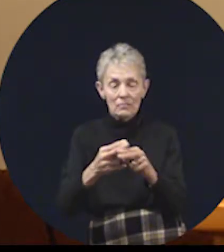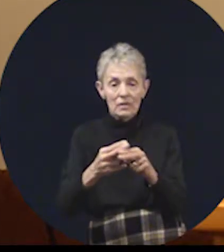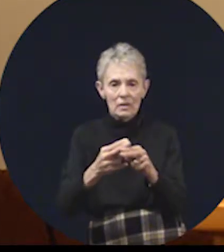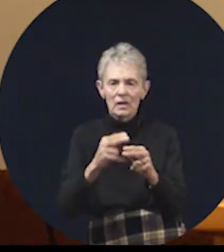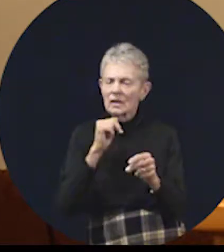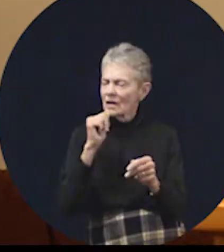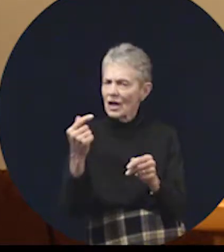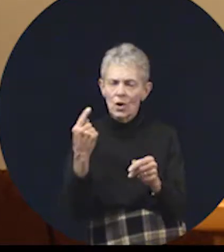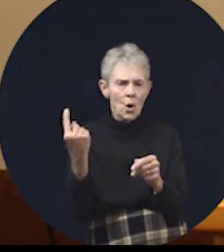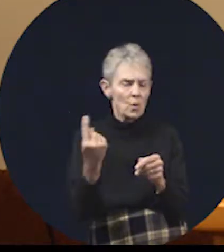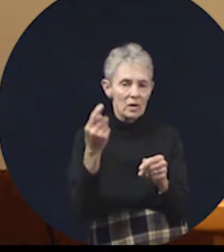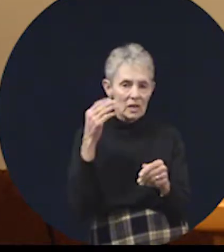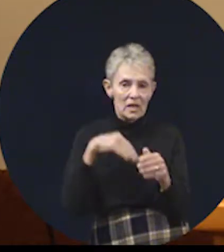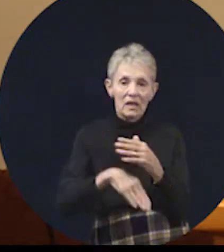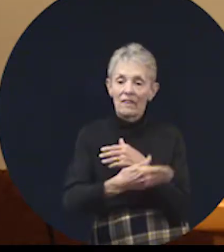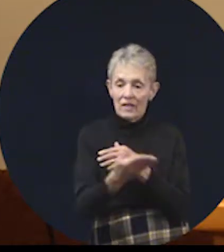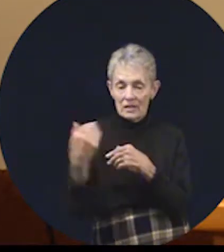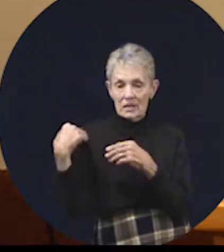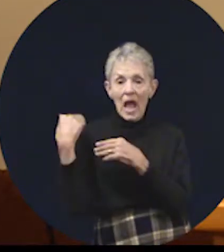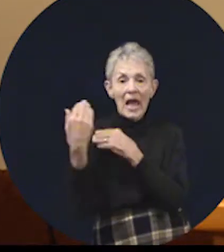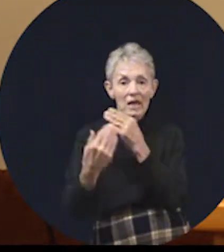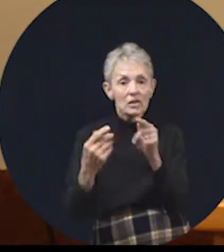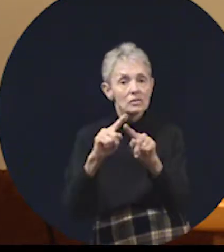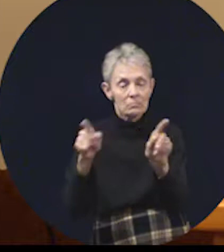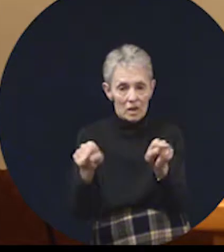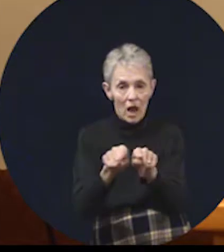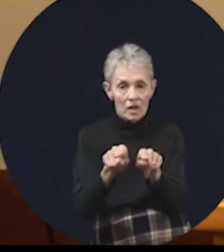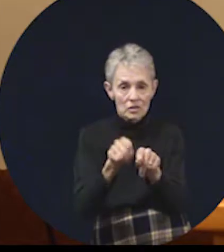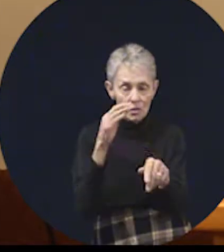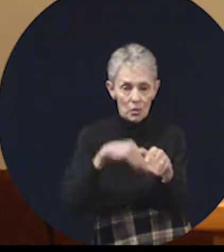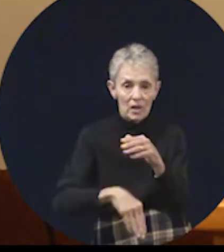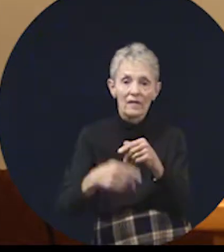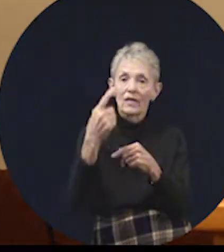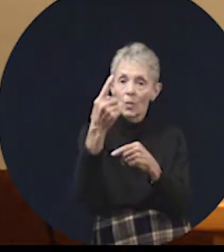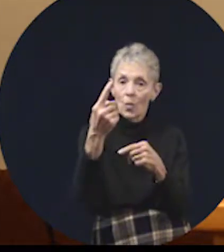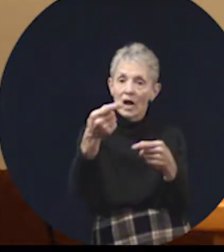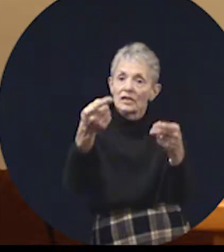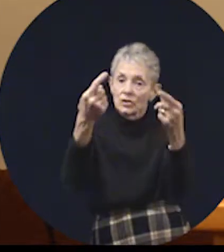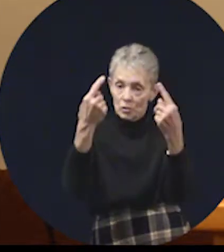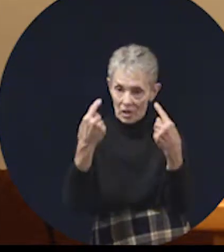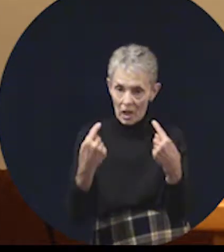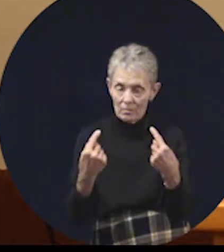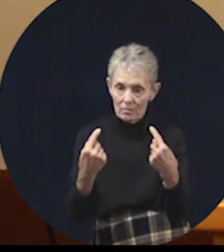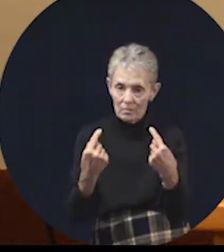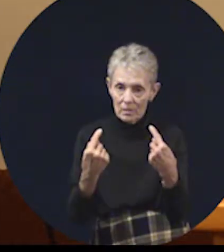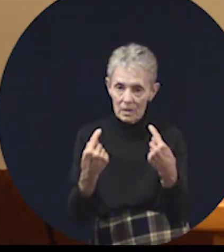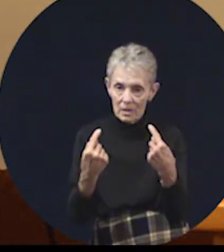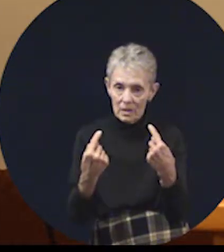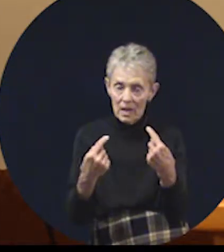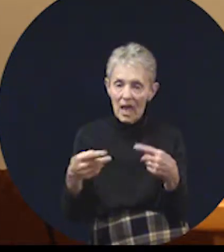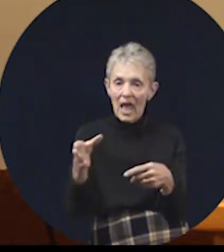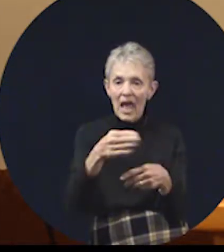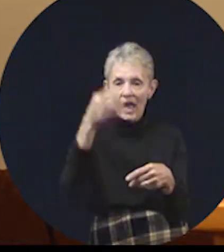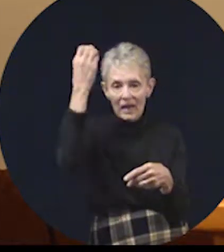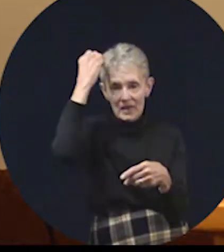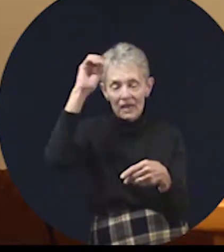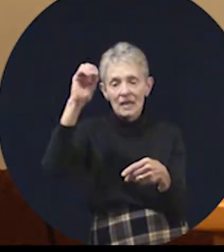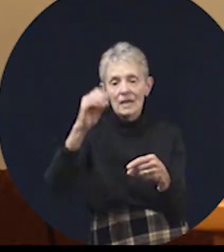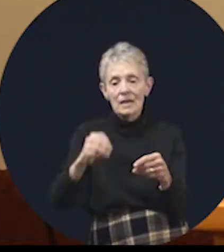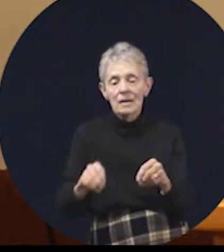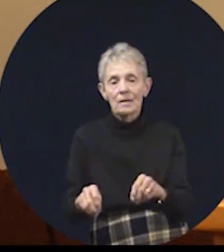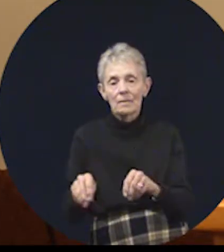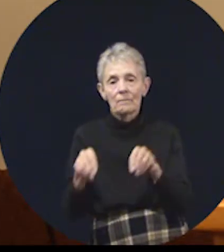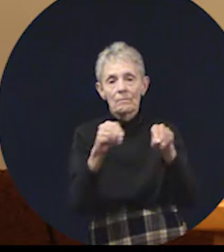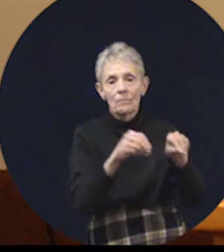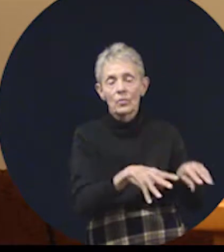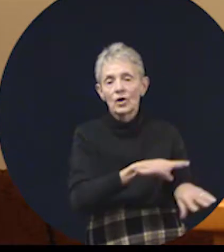not only in this age, but also in the one to come. And He put all things beneath